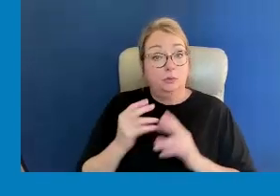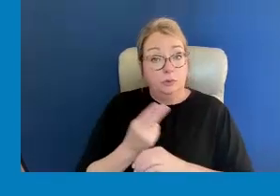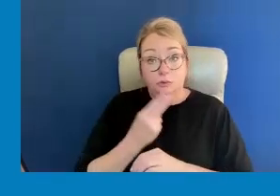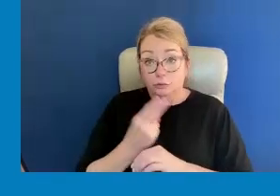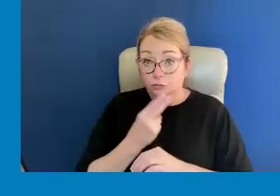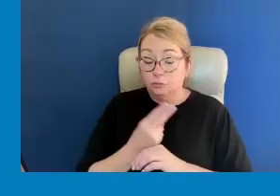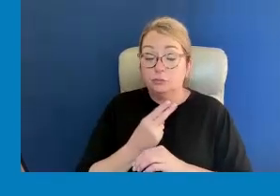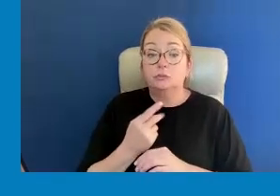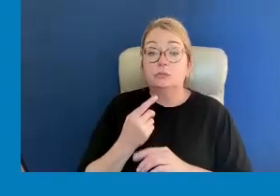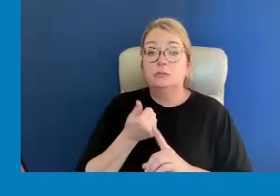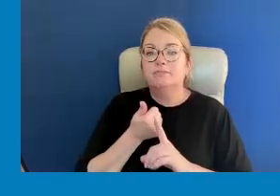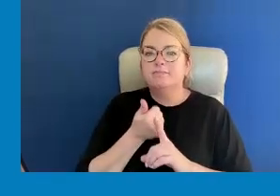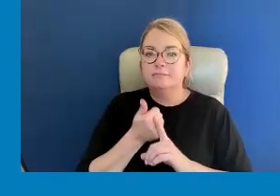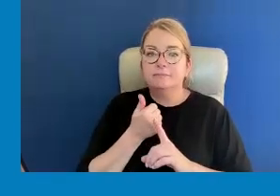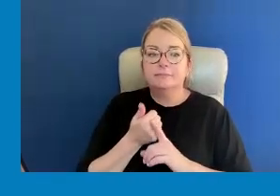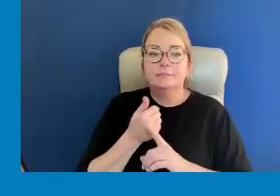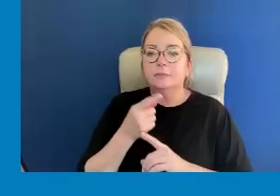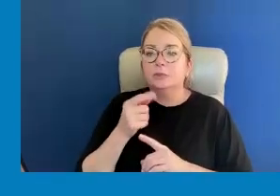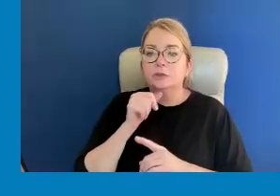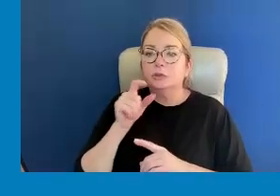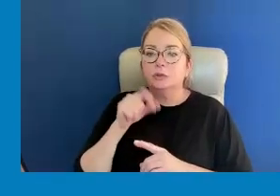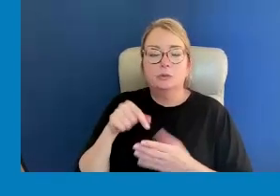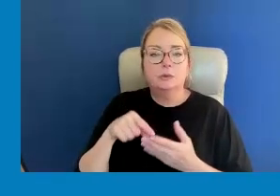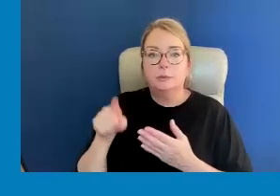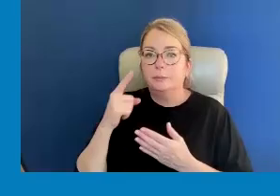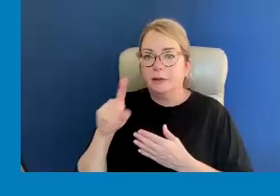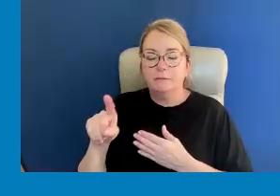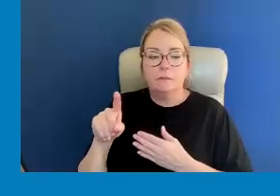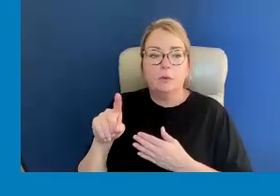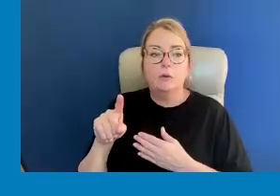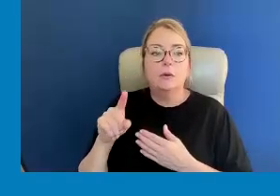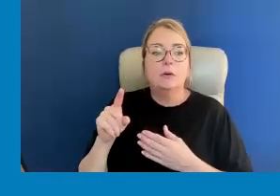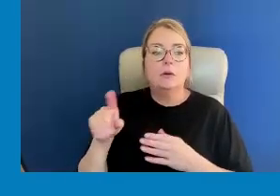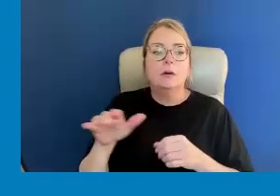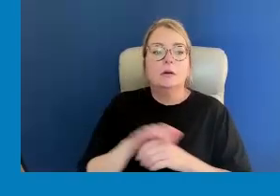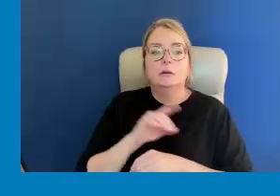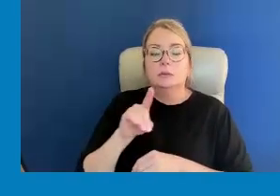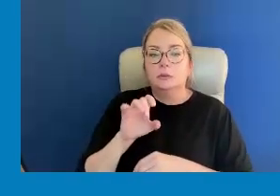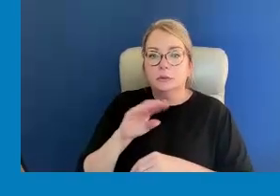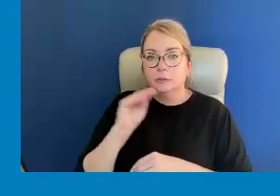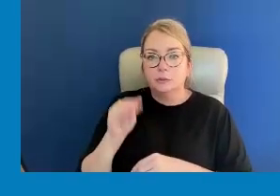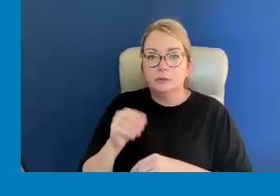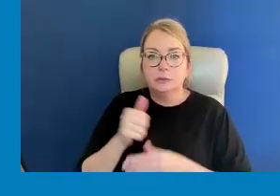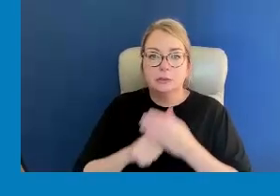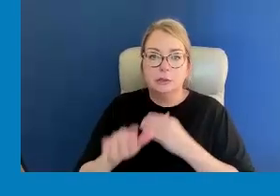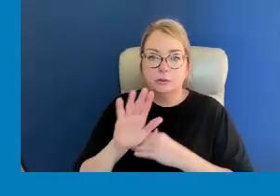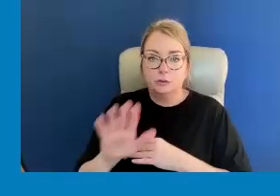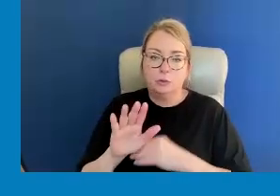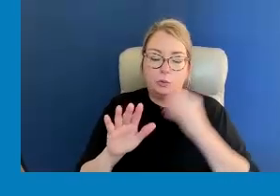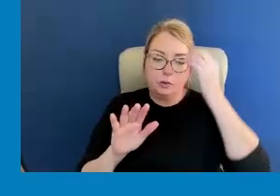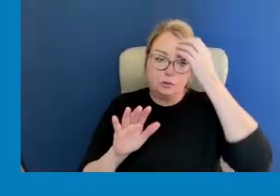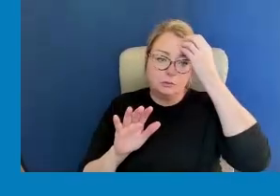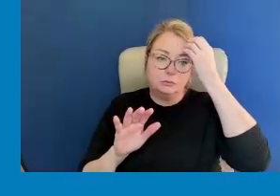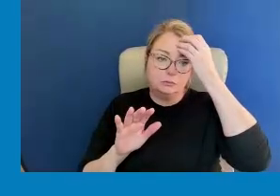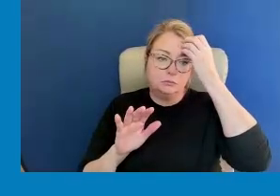They're something that you don't actually have to pay for. So these are covered at 100% under your health plan, so long as there is not a diagnosis.